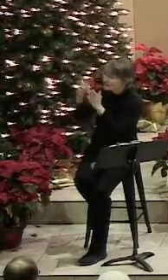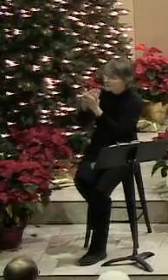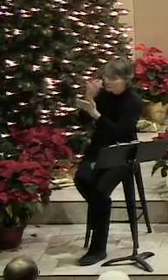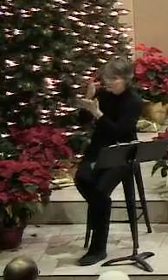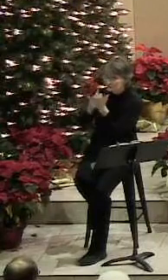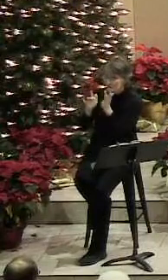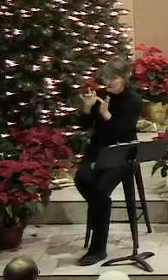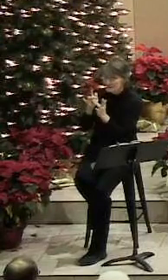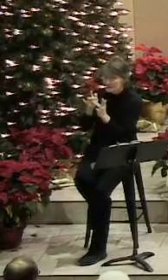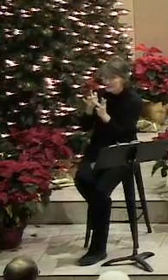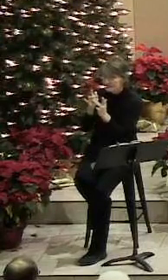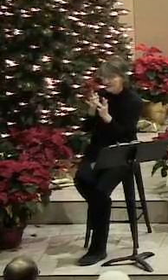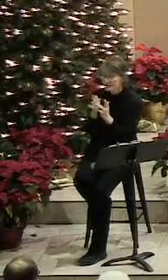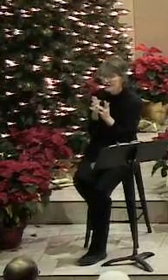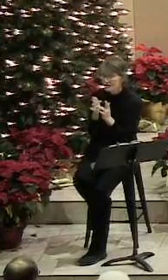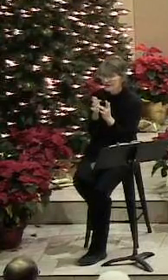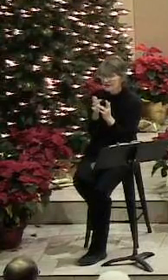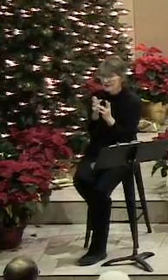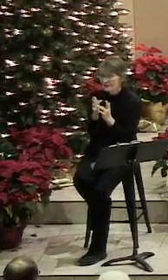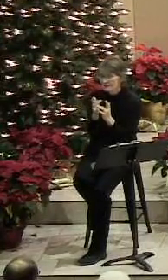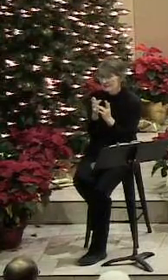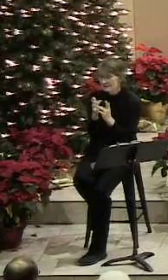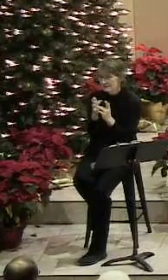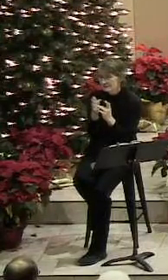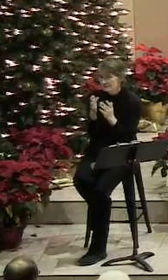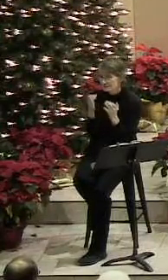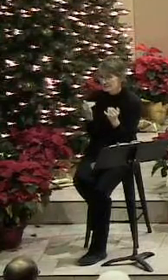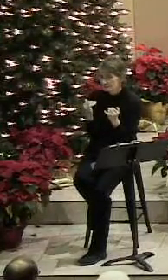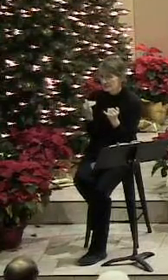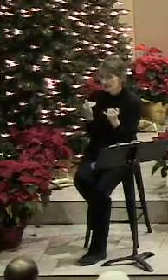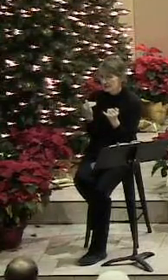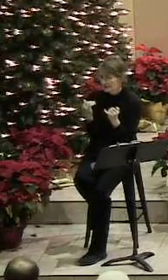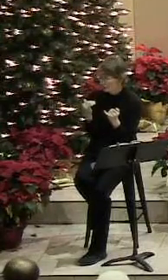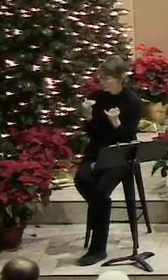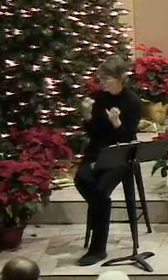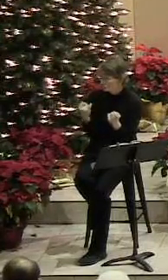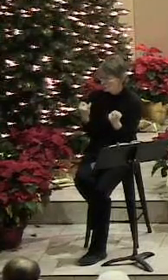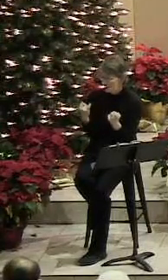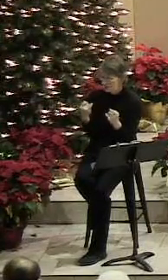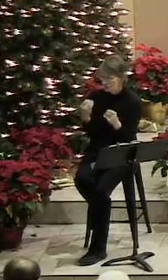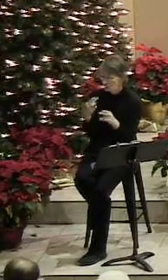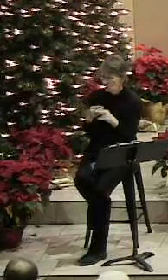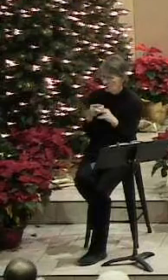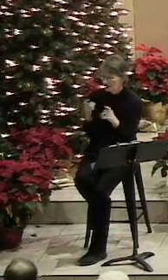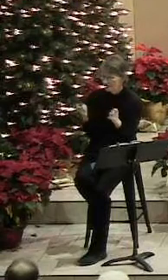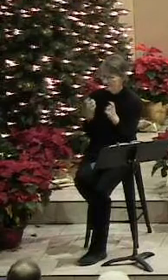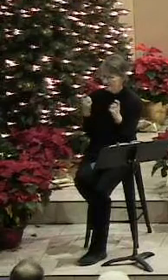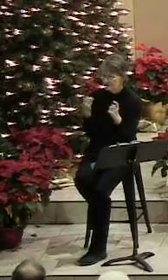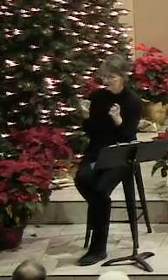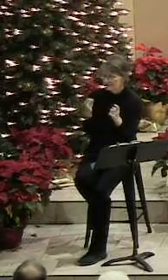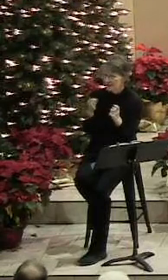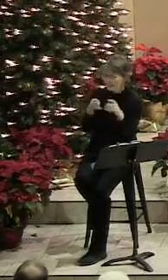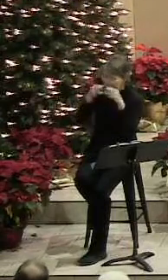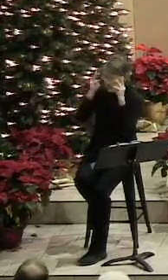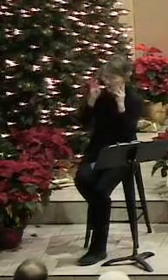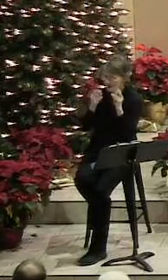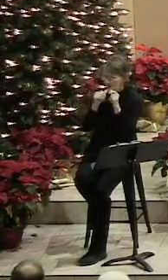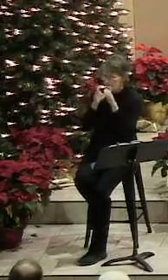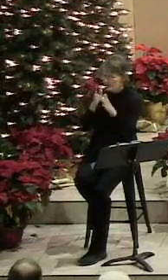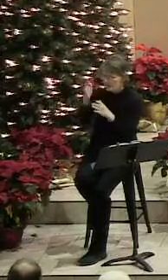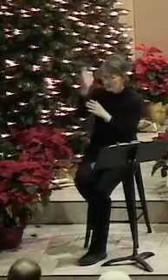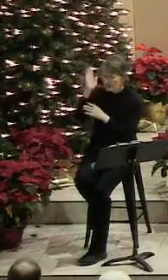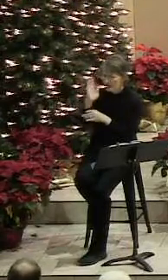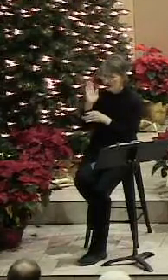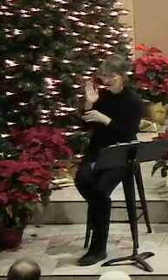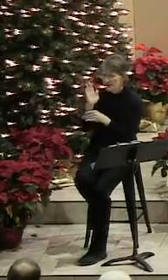come back around to the new title of this feast, the Feast of Mary, Mother of God, where we celebrate essentially a